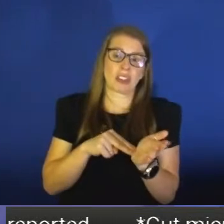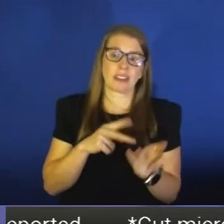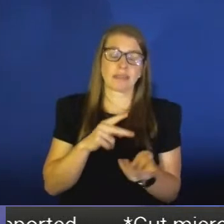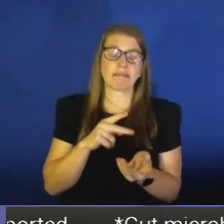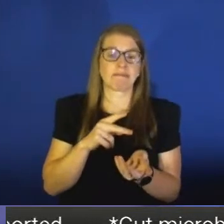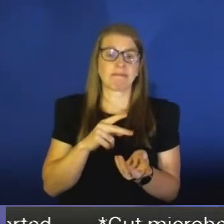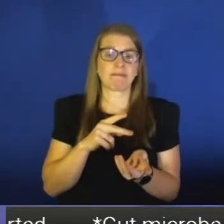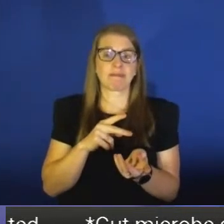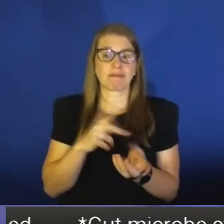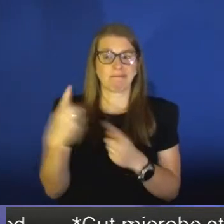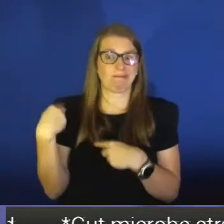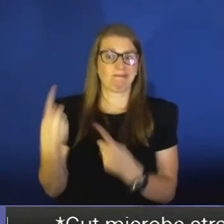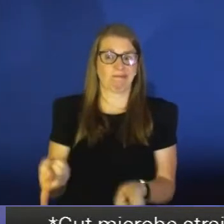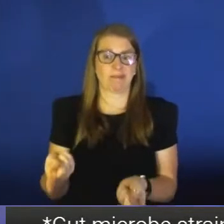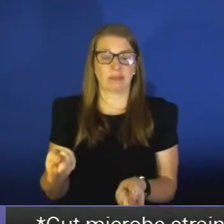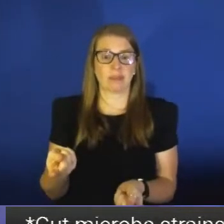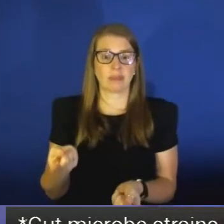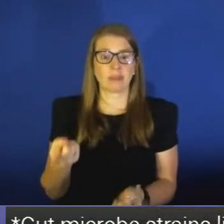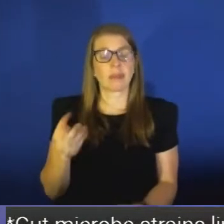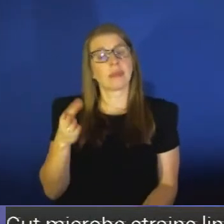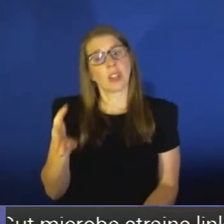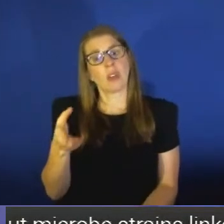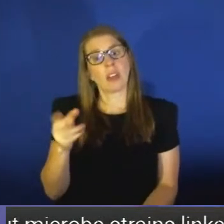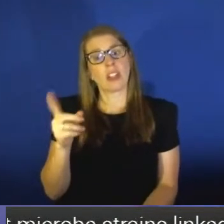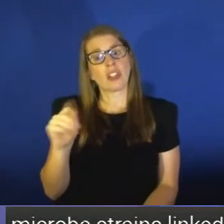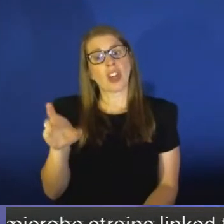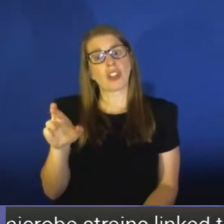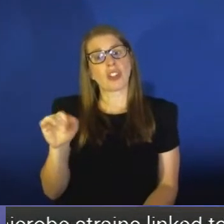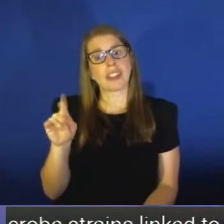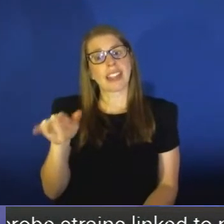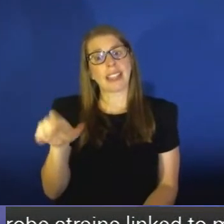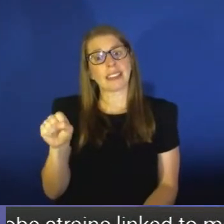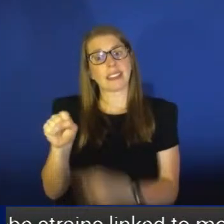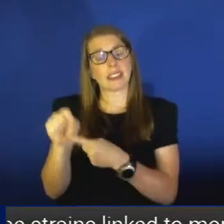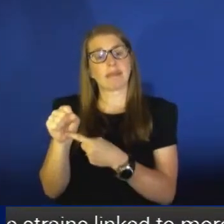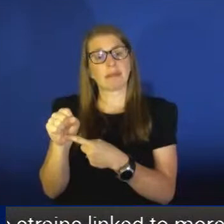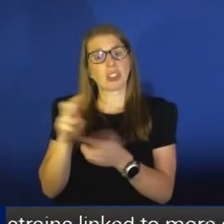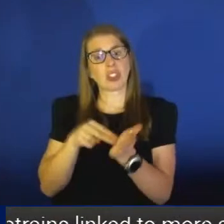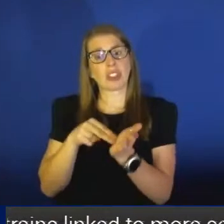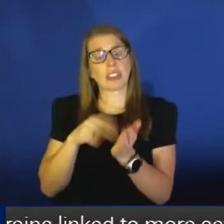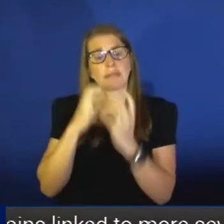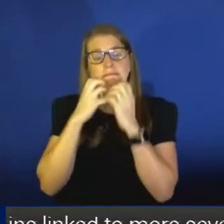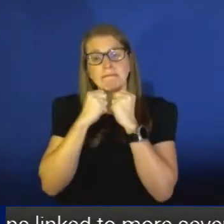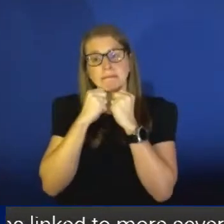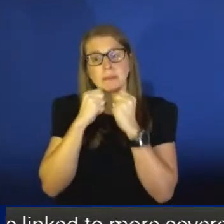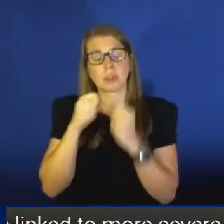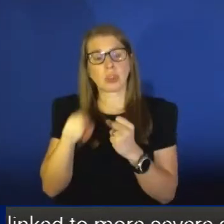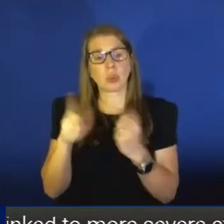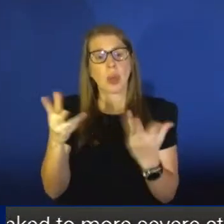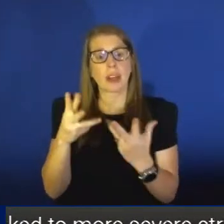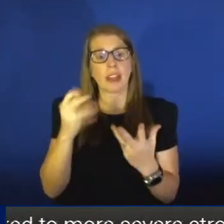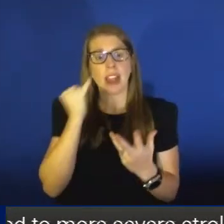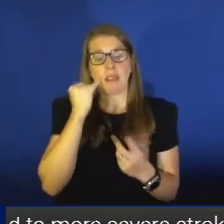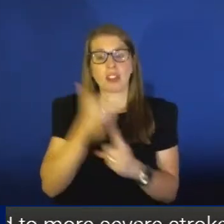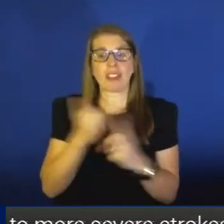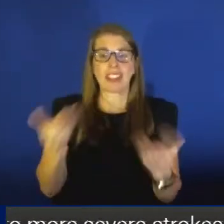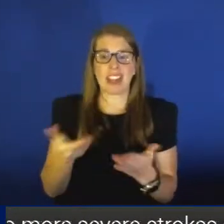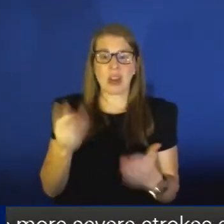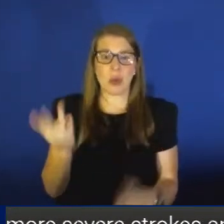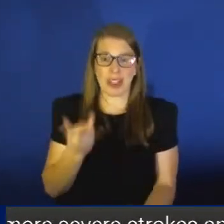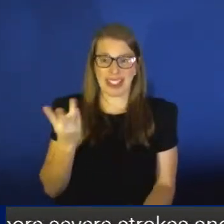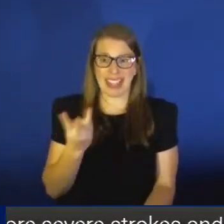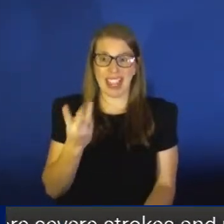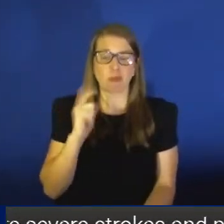a physician's standpoint about what nurses mean to you. Yeah, you bet. So if you were here Wednesday, you would know a lot of it because